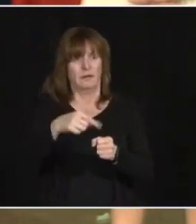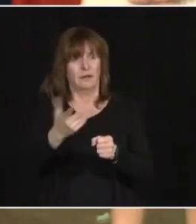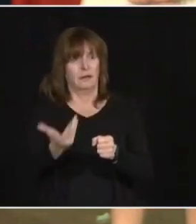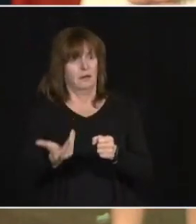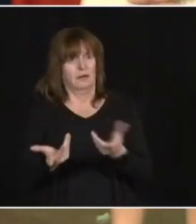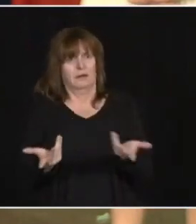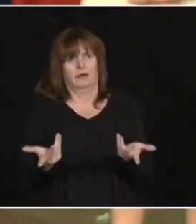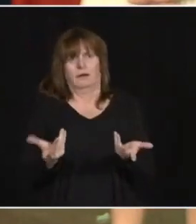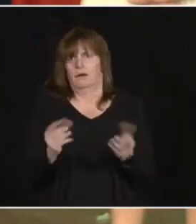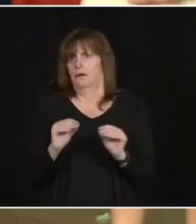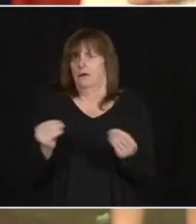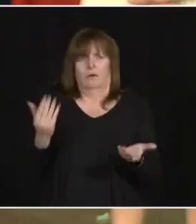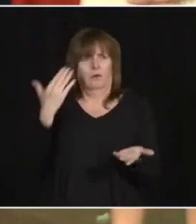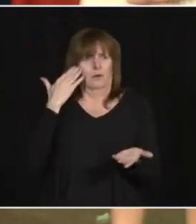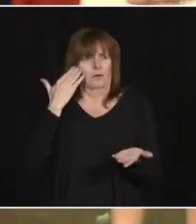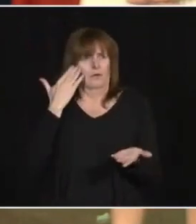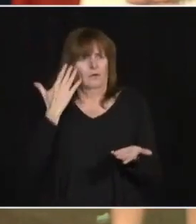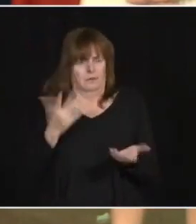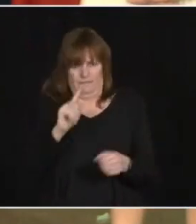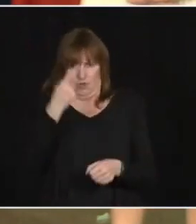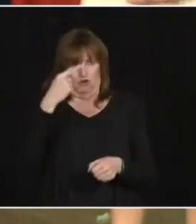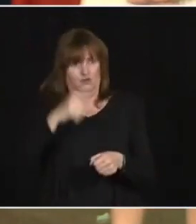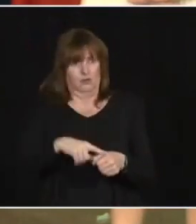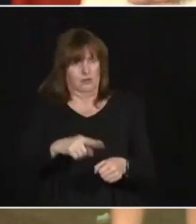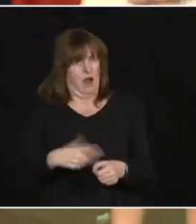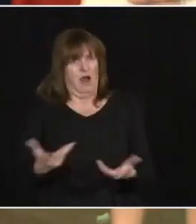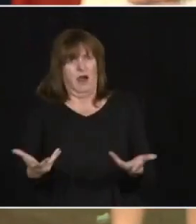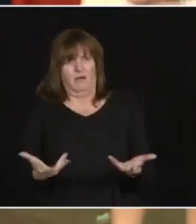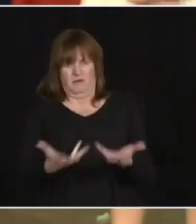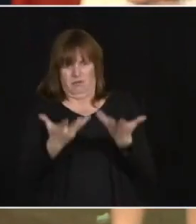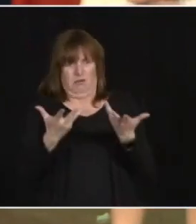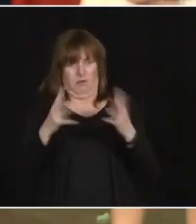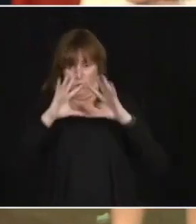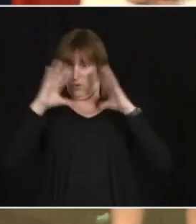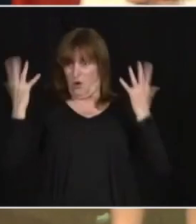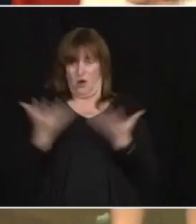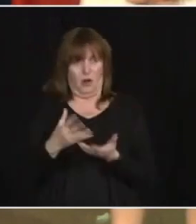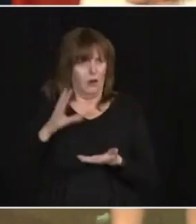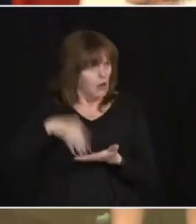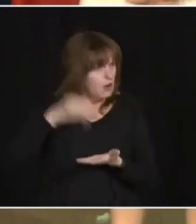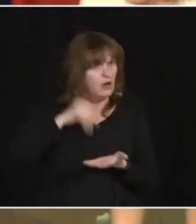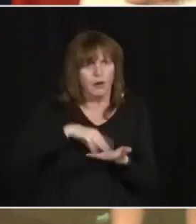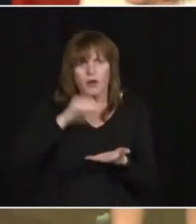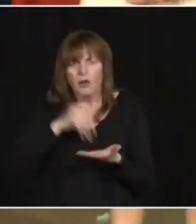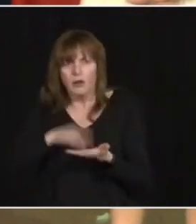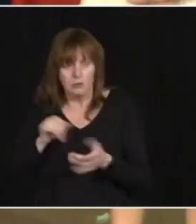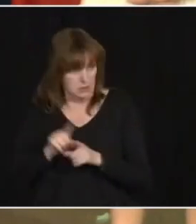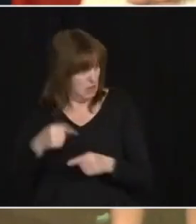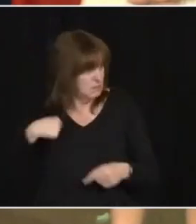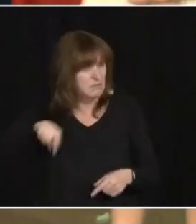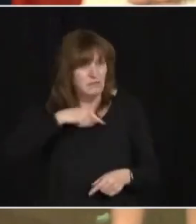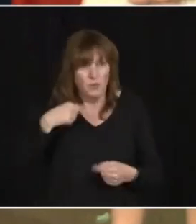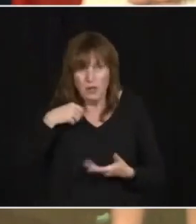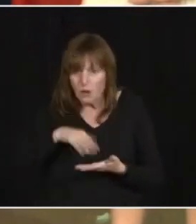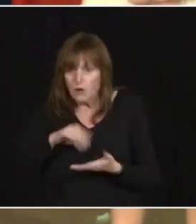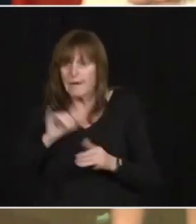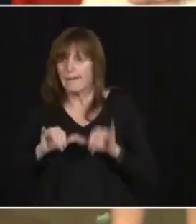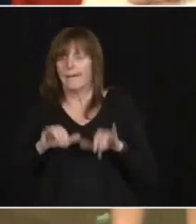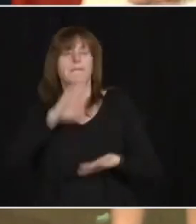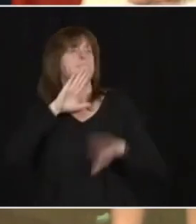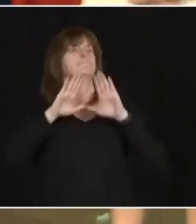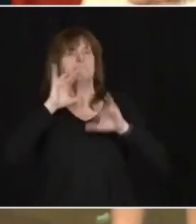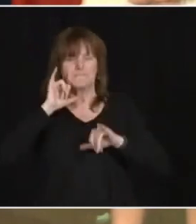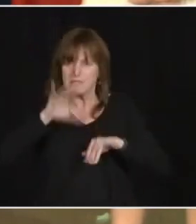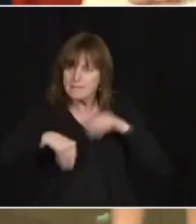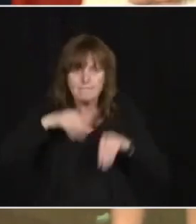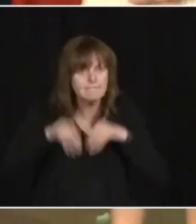world to go by. We learned a lot, and we've learned a tremendous amount. And as we're learning, we aren't waiting. We're